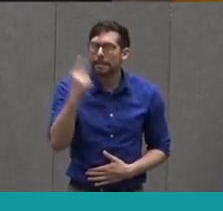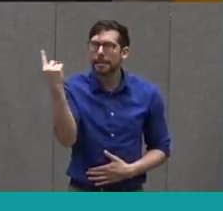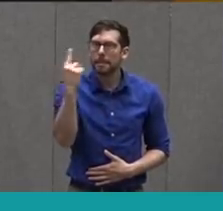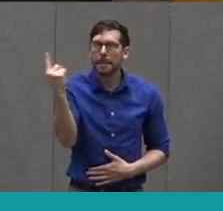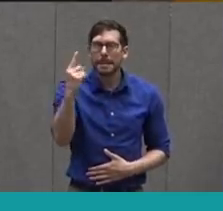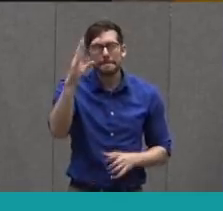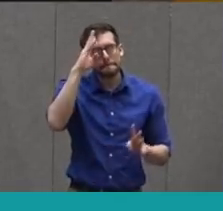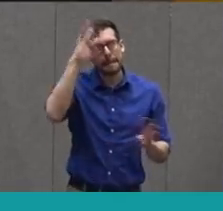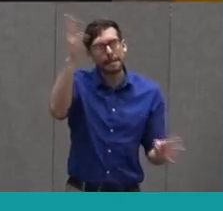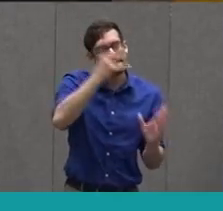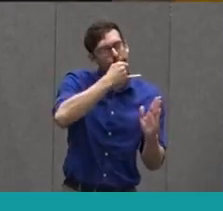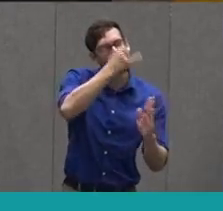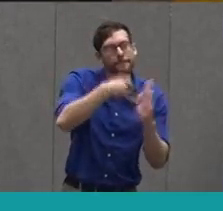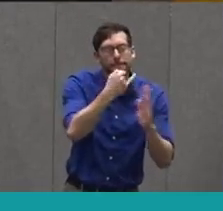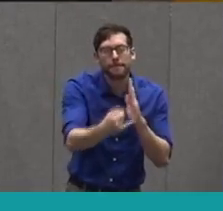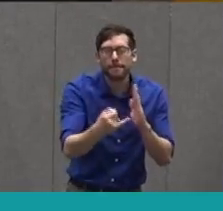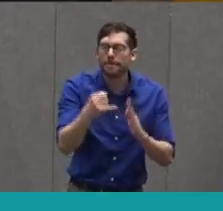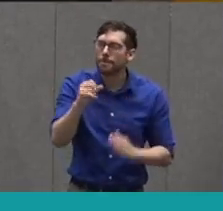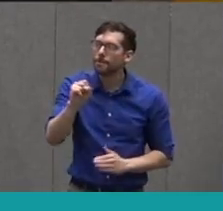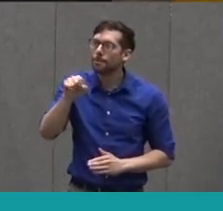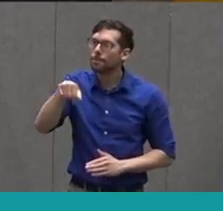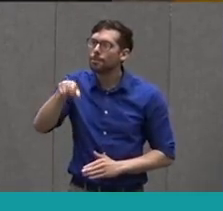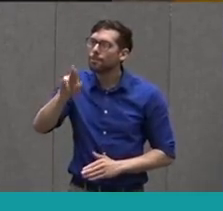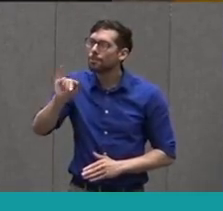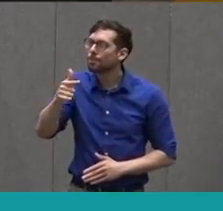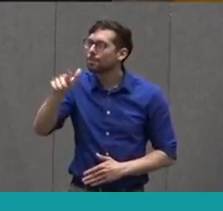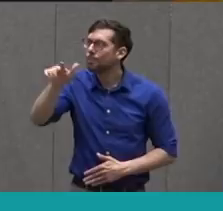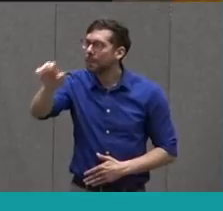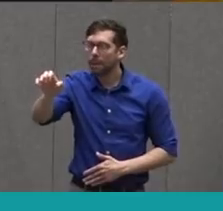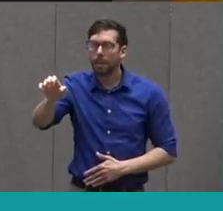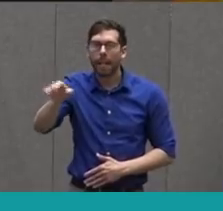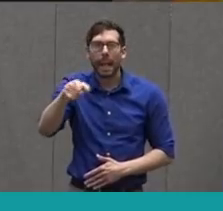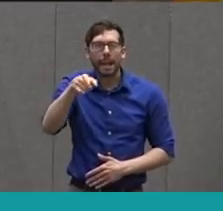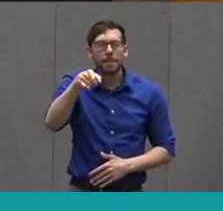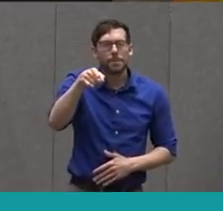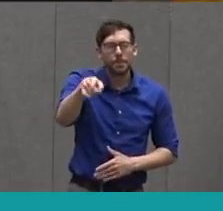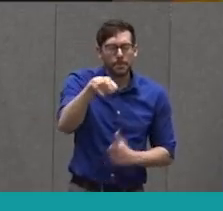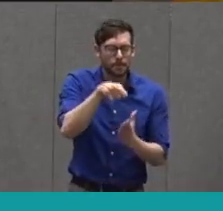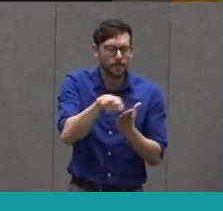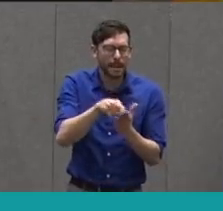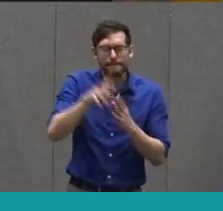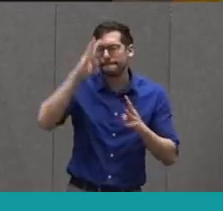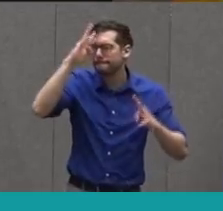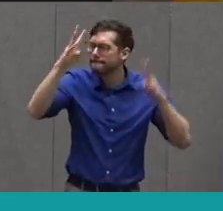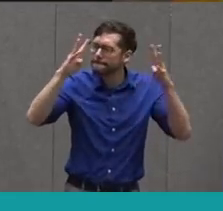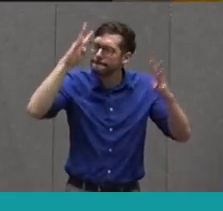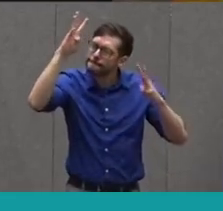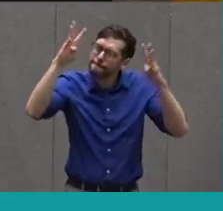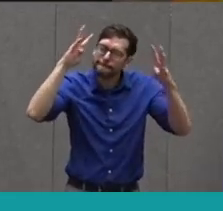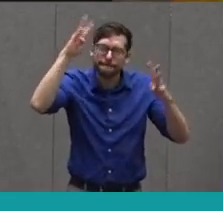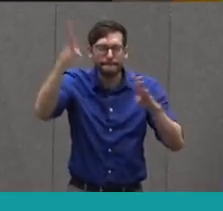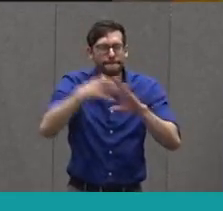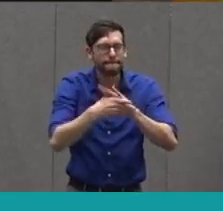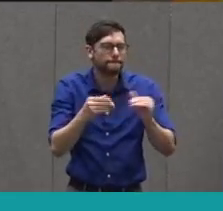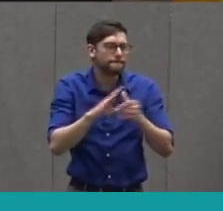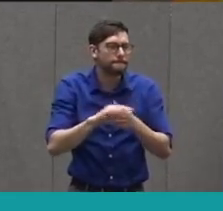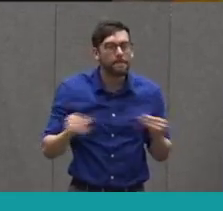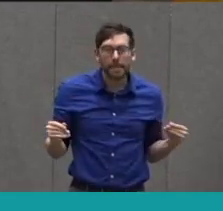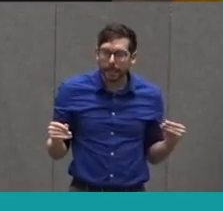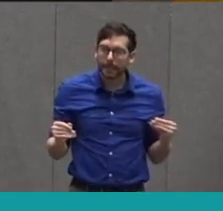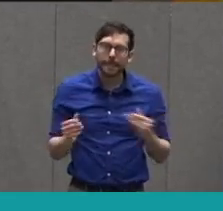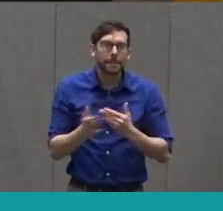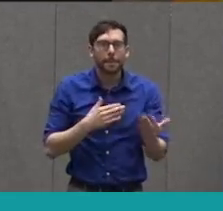want to call it, and you can keep creative writing going all through the school closure. So I want to make